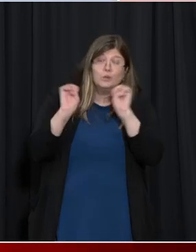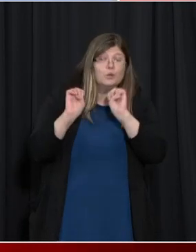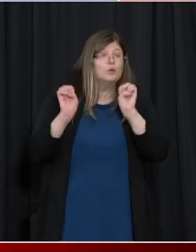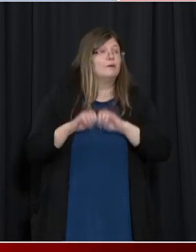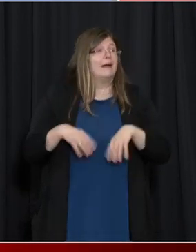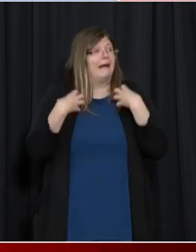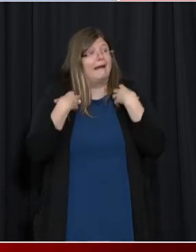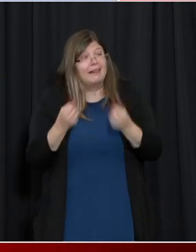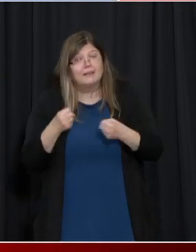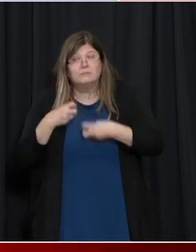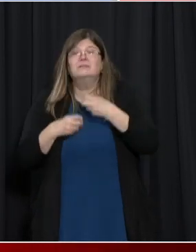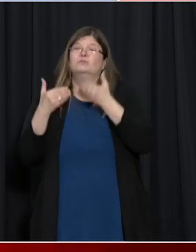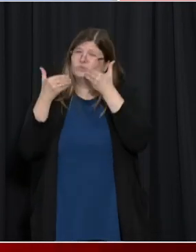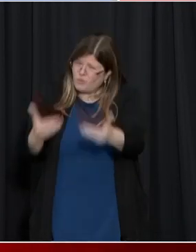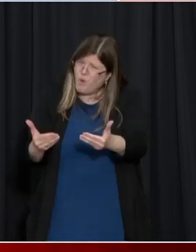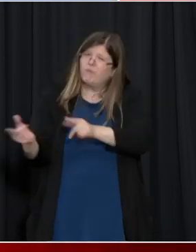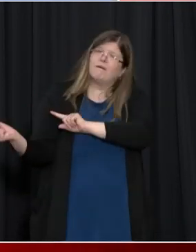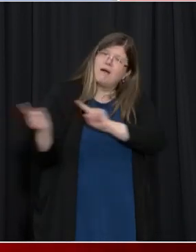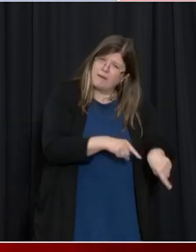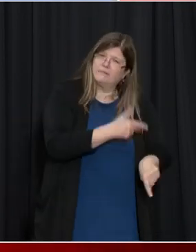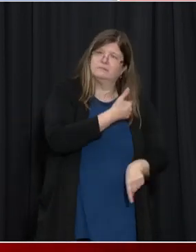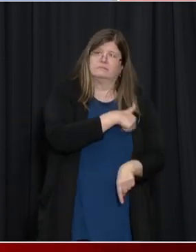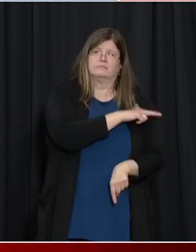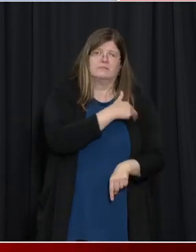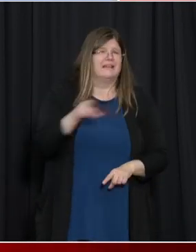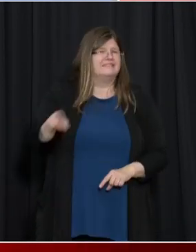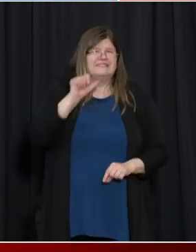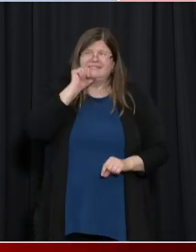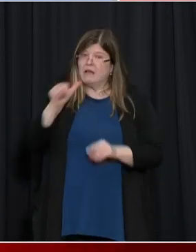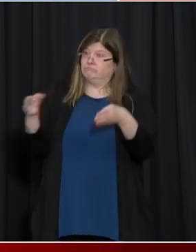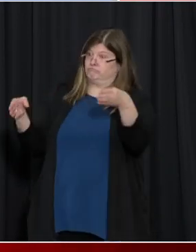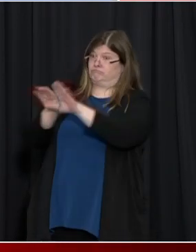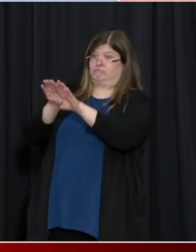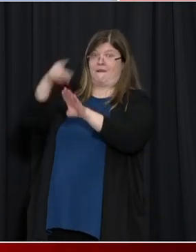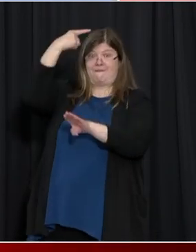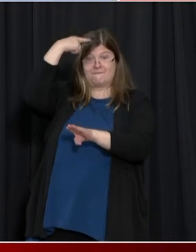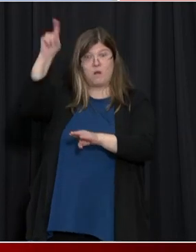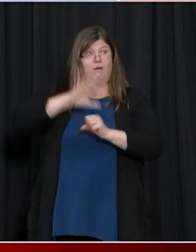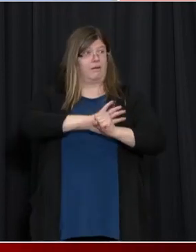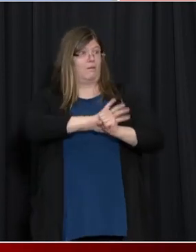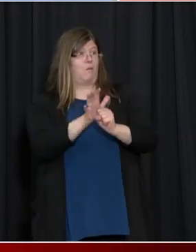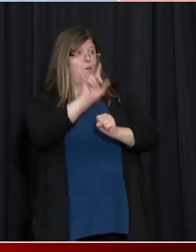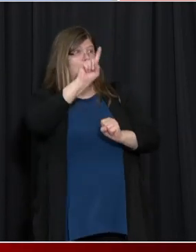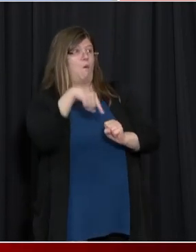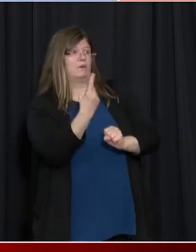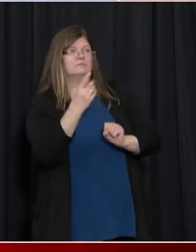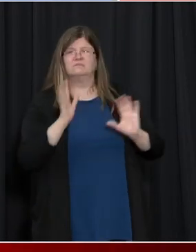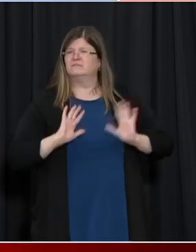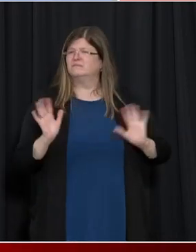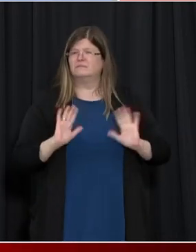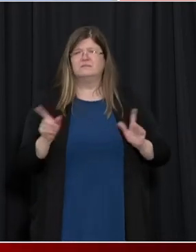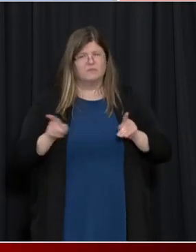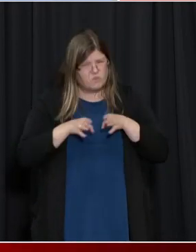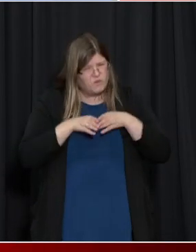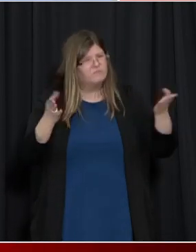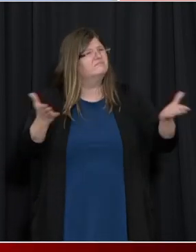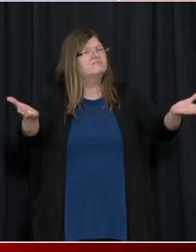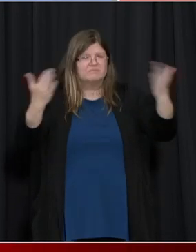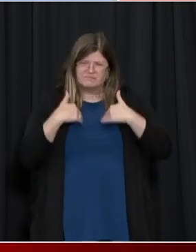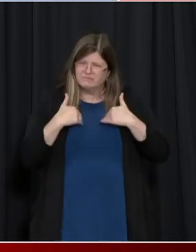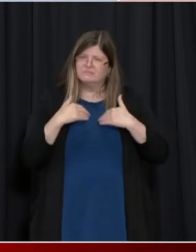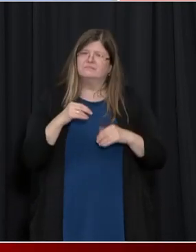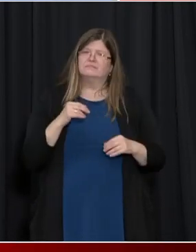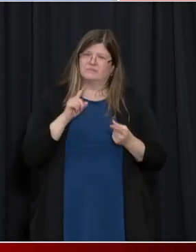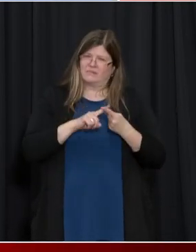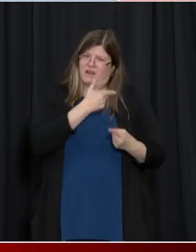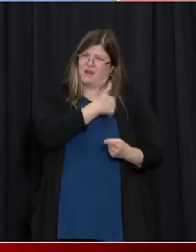to COVID. And so I would be reassured if people are actually starting to do more of that and receiving